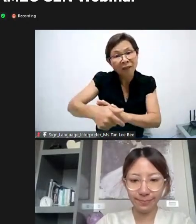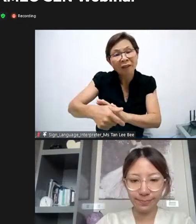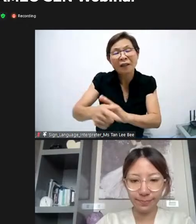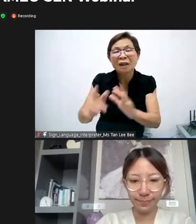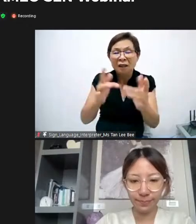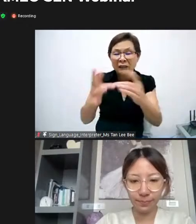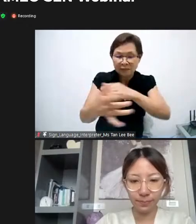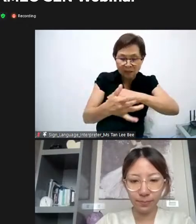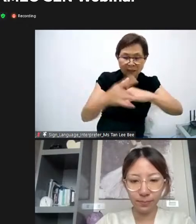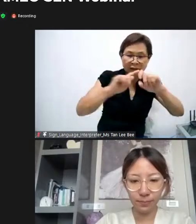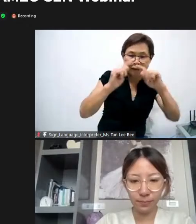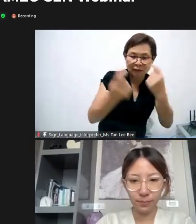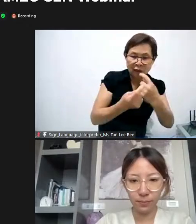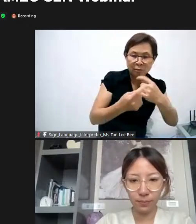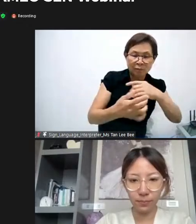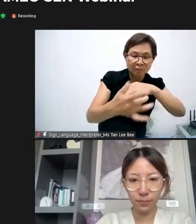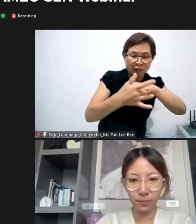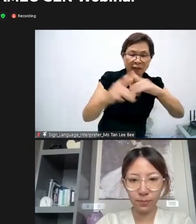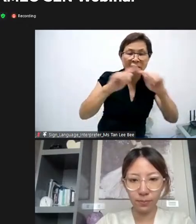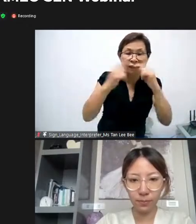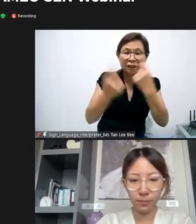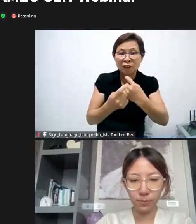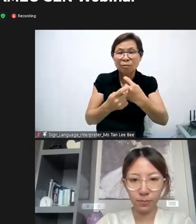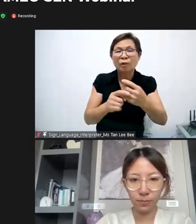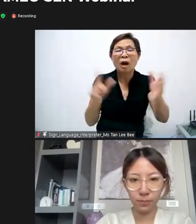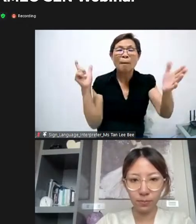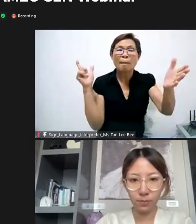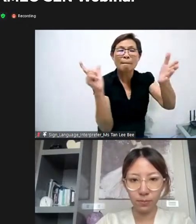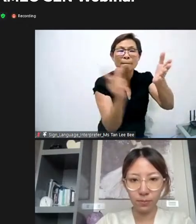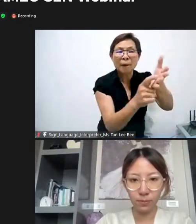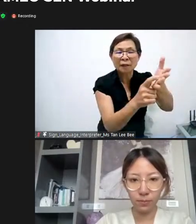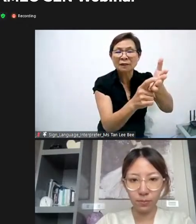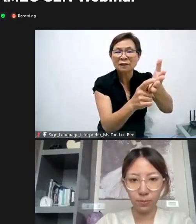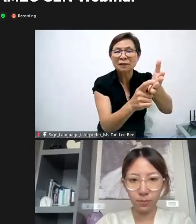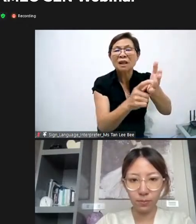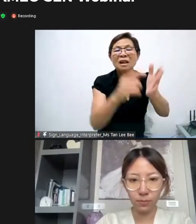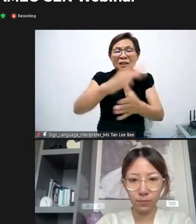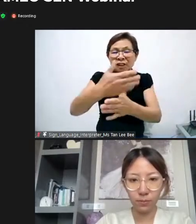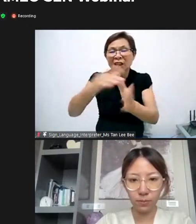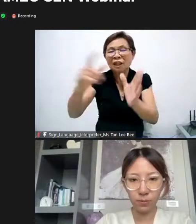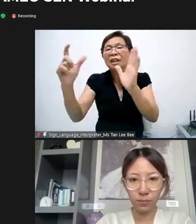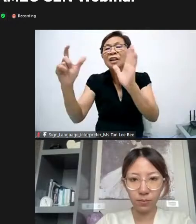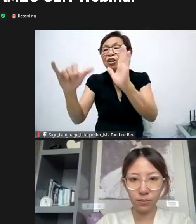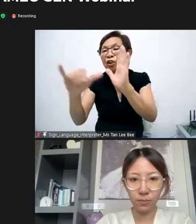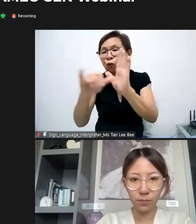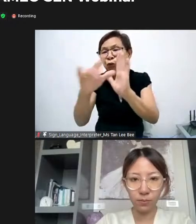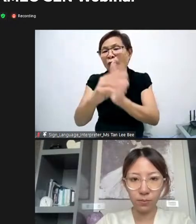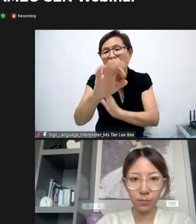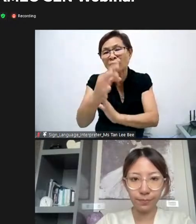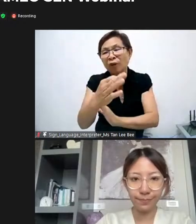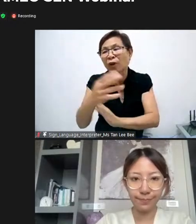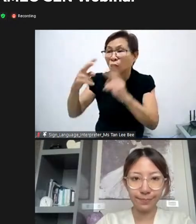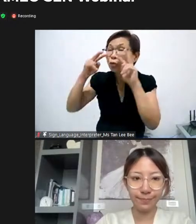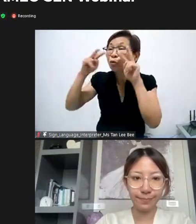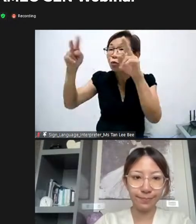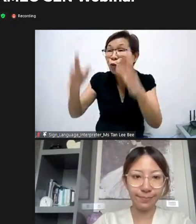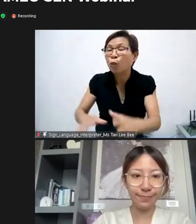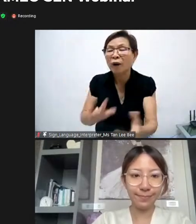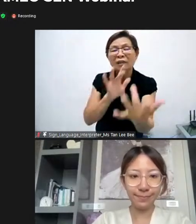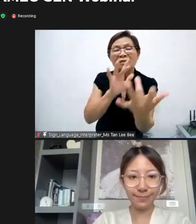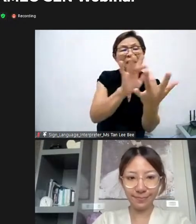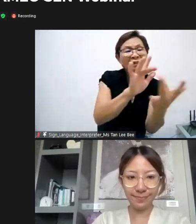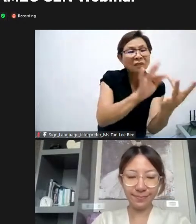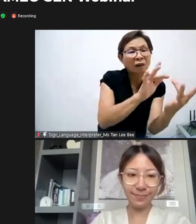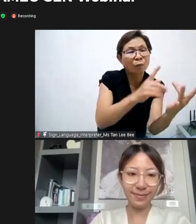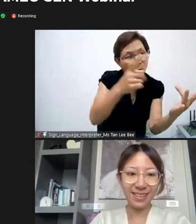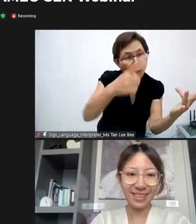technical team will paste it and share it in our YouTube and Facebook so that our viewers can get in touch with